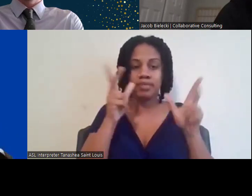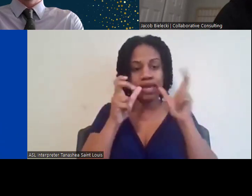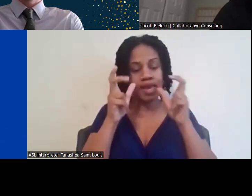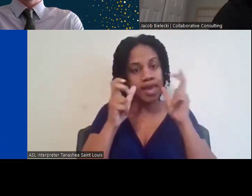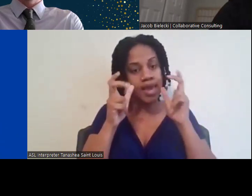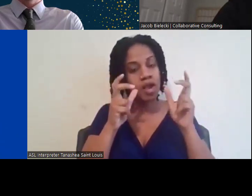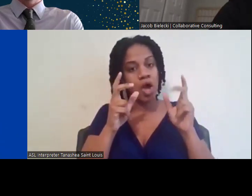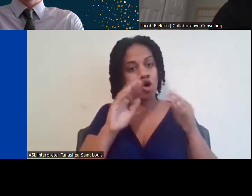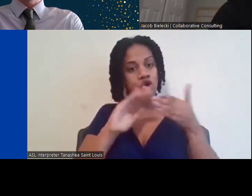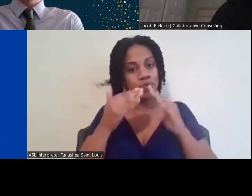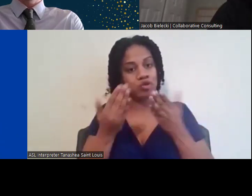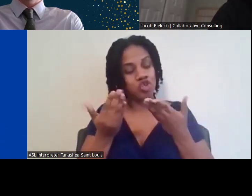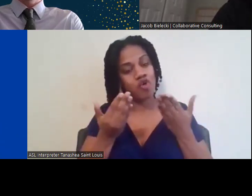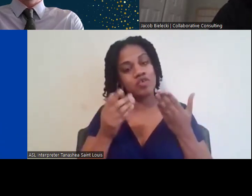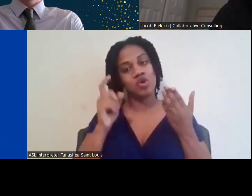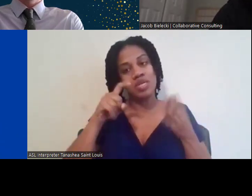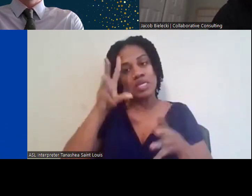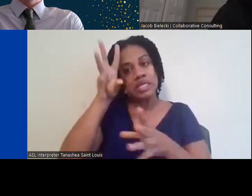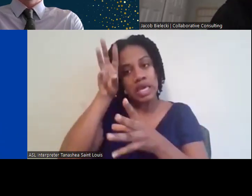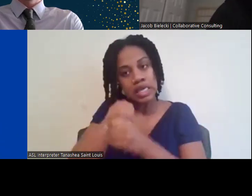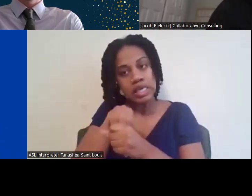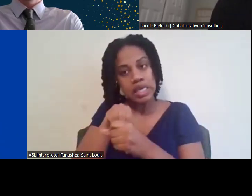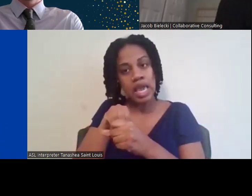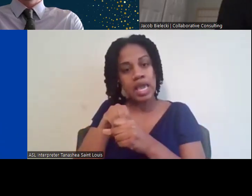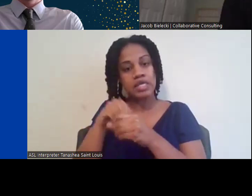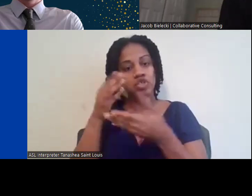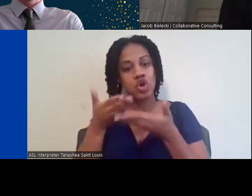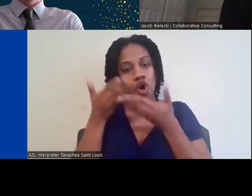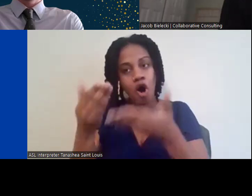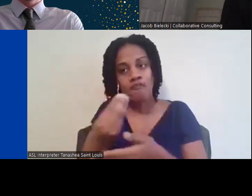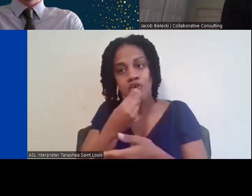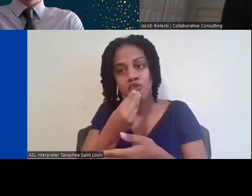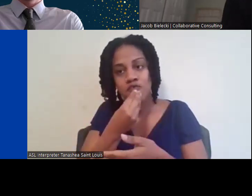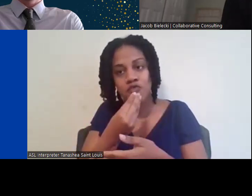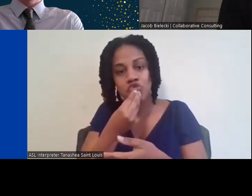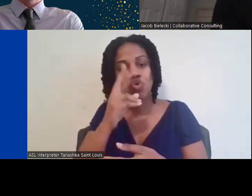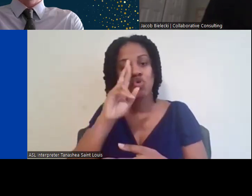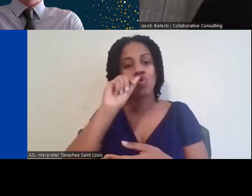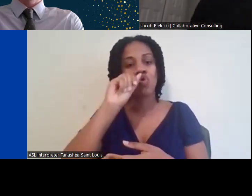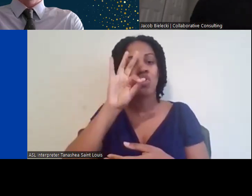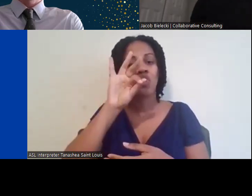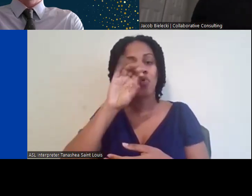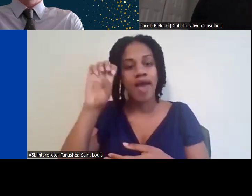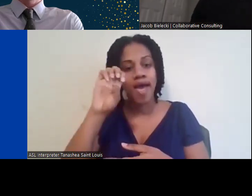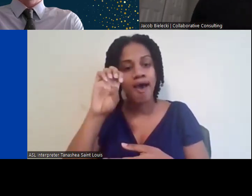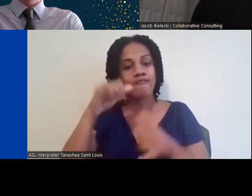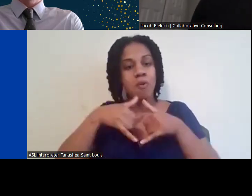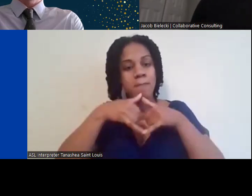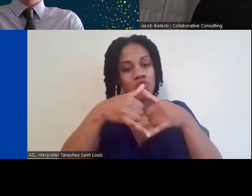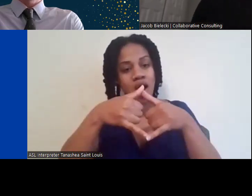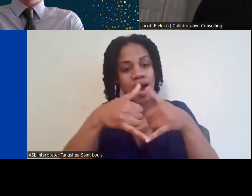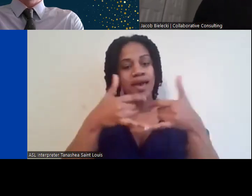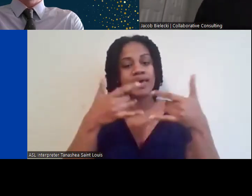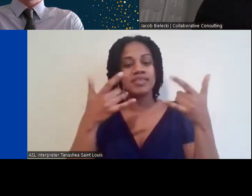services. So we have to have a way to engage them. So like offer food, raffle prizes, you know, and just different kind of